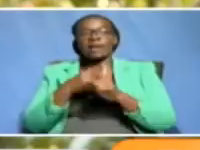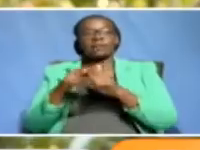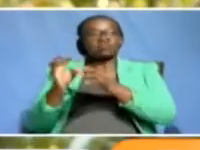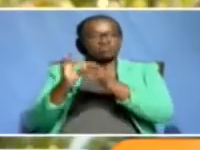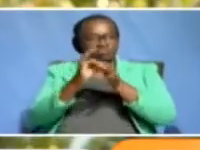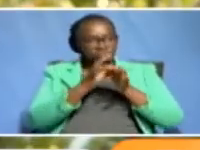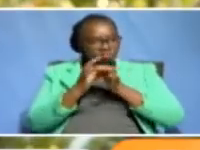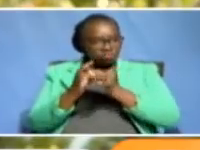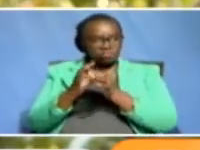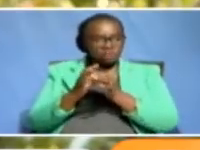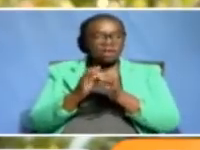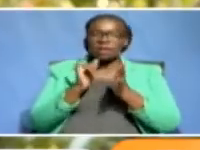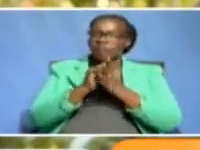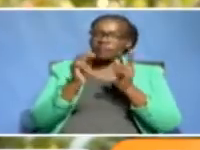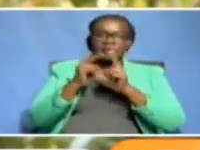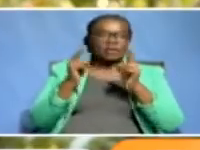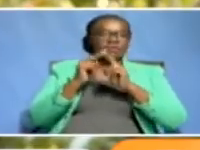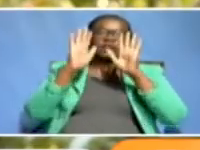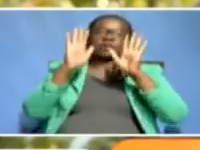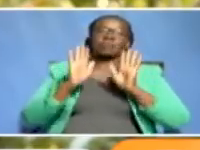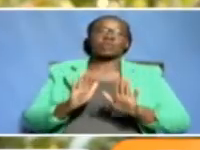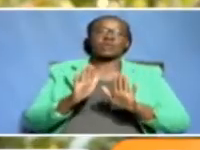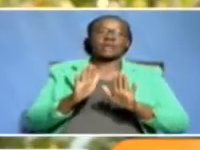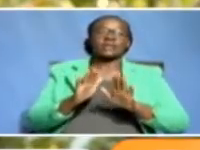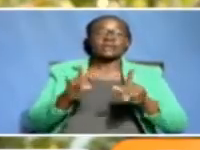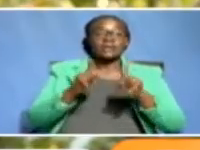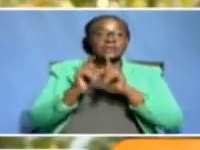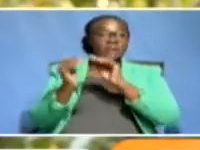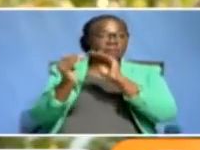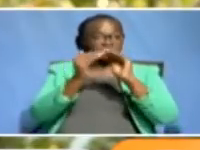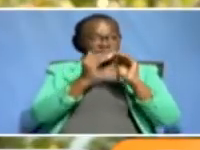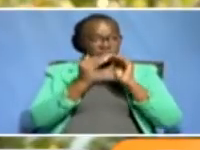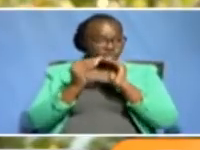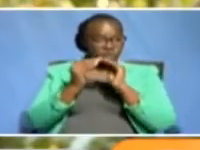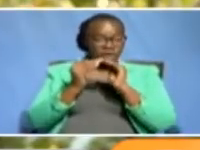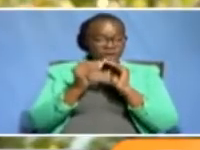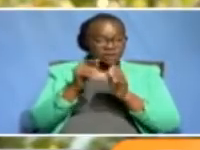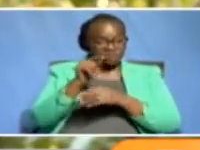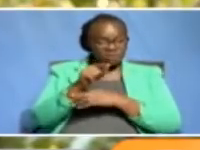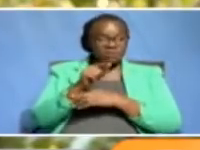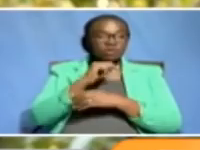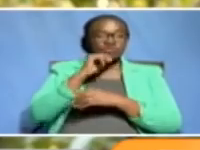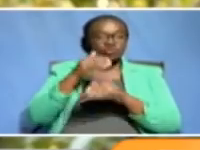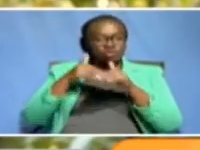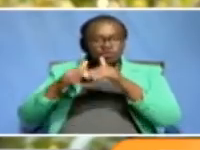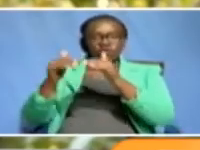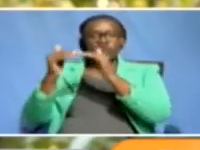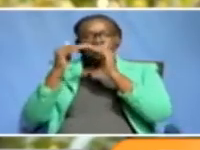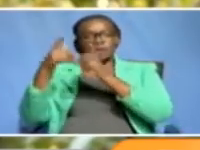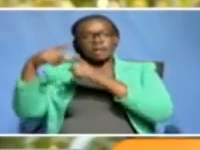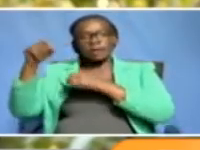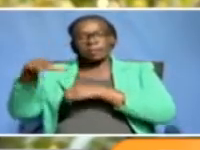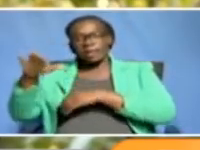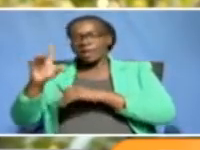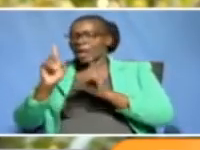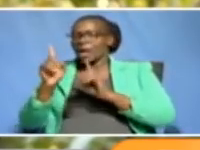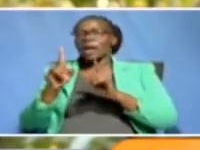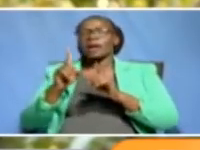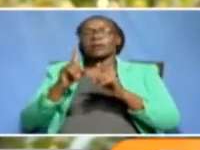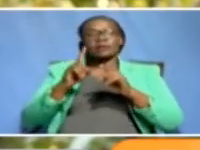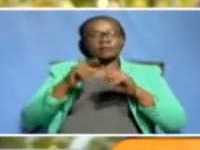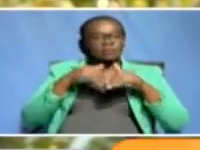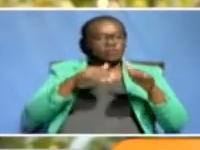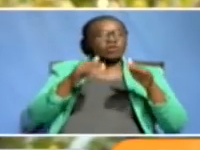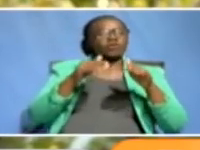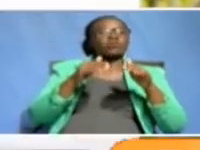Hii ni muhimu sana. Tena demokrasia, usifuate demokrasia ya Kijapani. Usifuate demokrasia